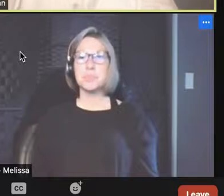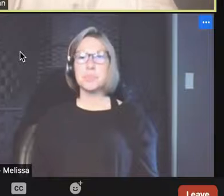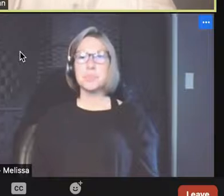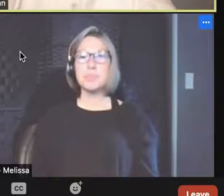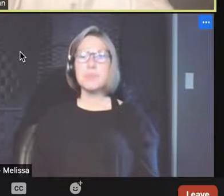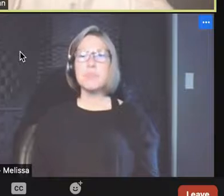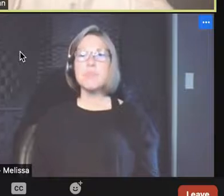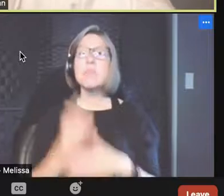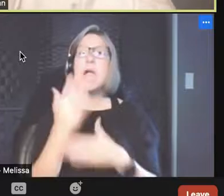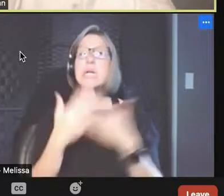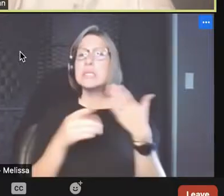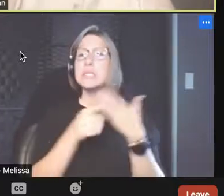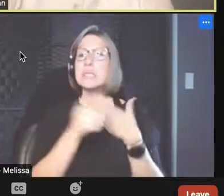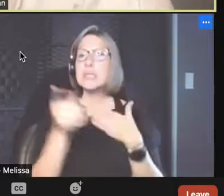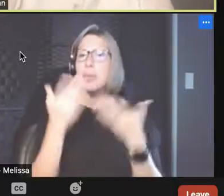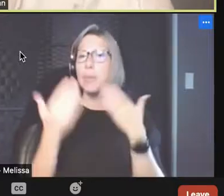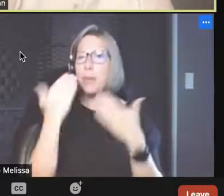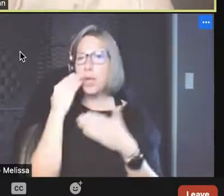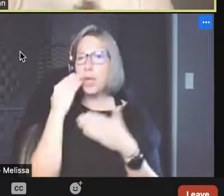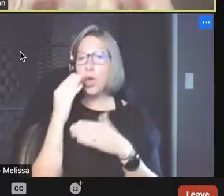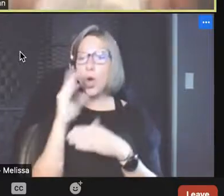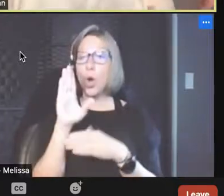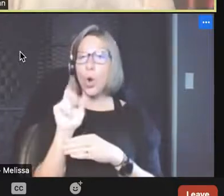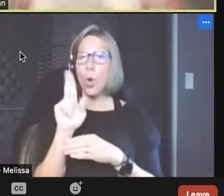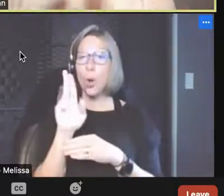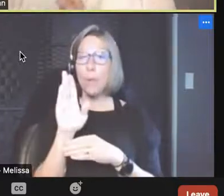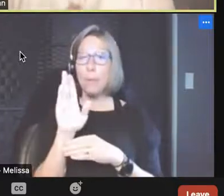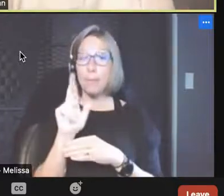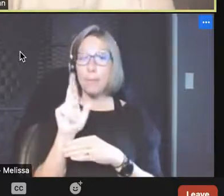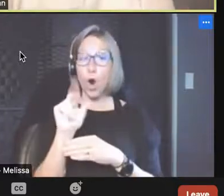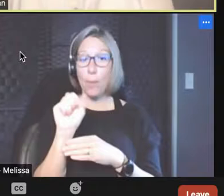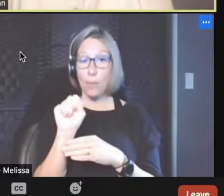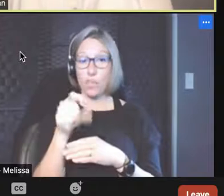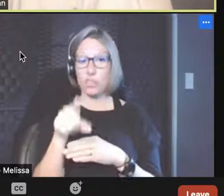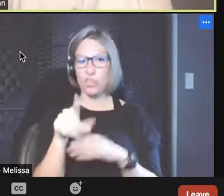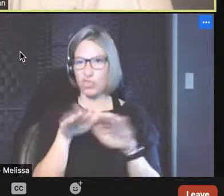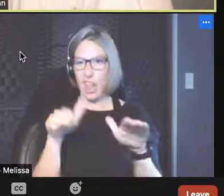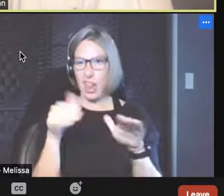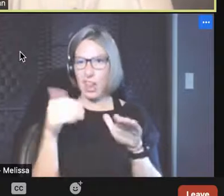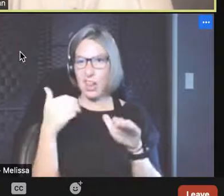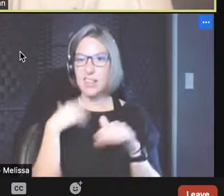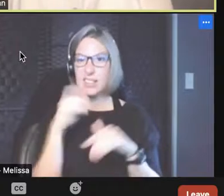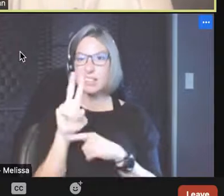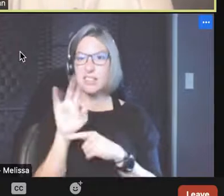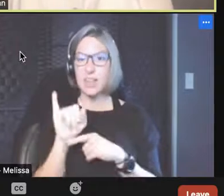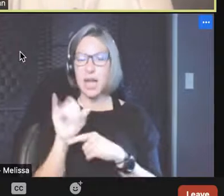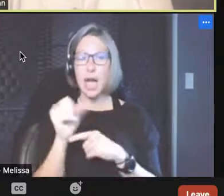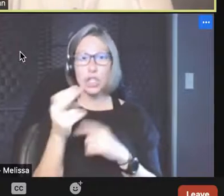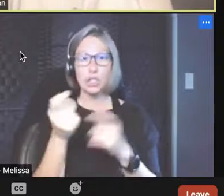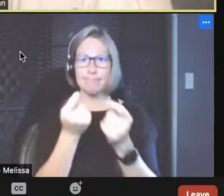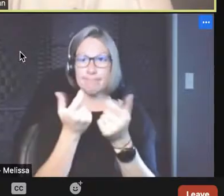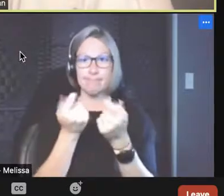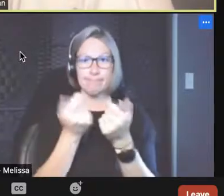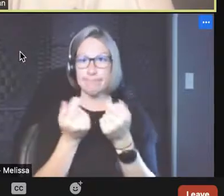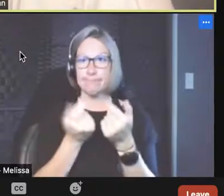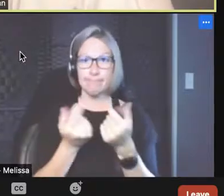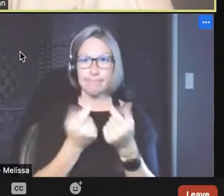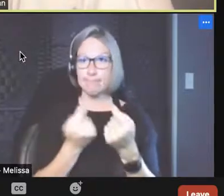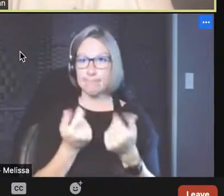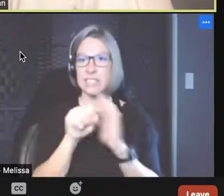whose child has CVI, and she took all of the symbols off of her son's accent, 1400, I think it